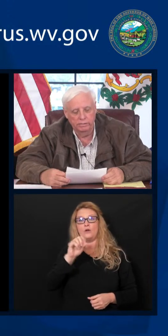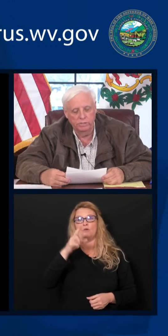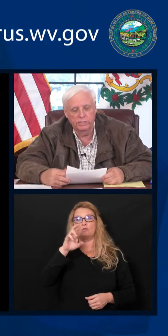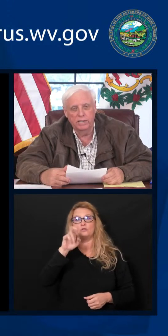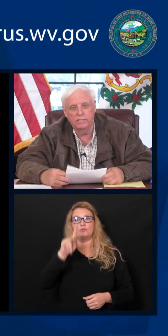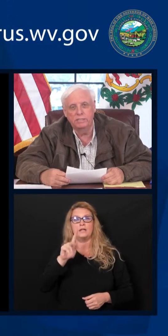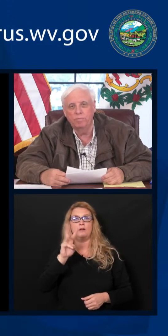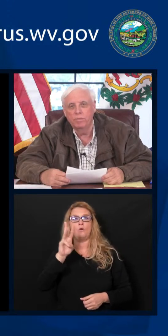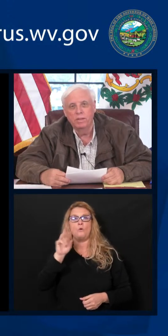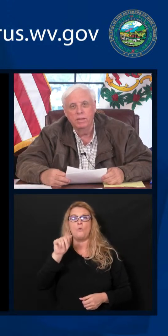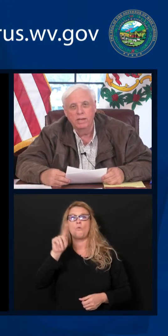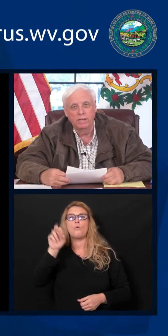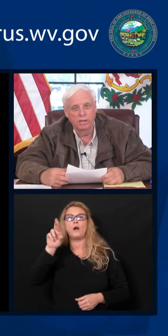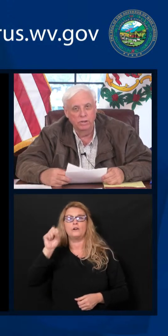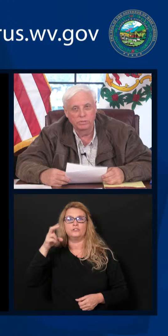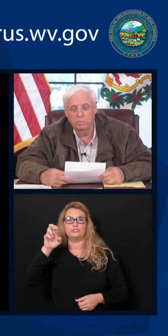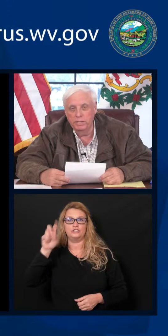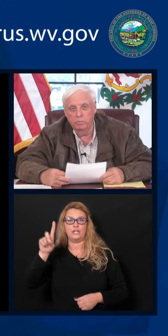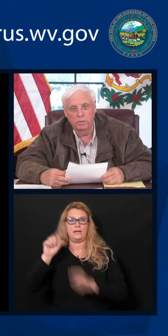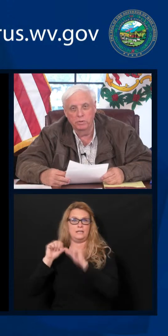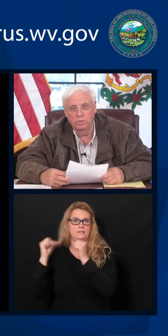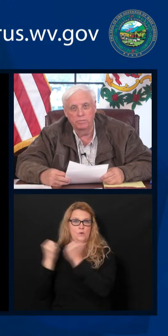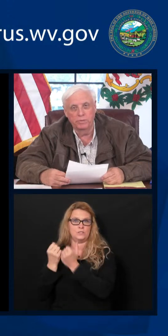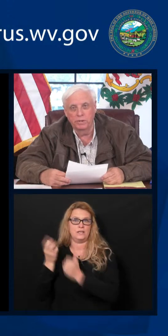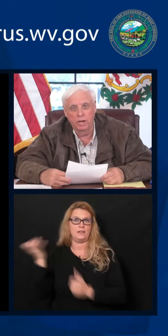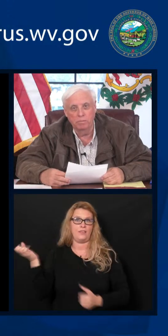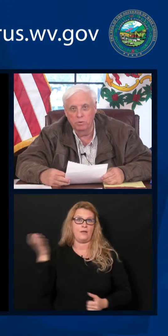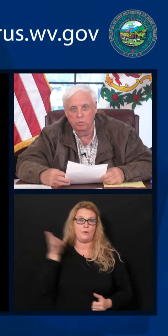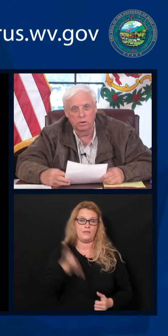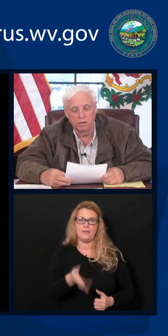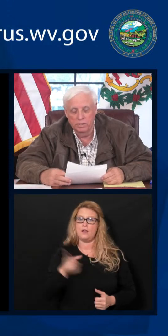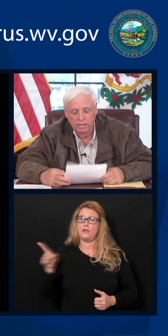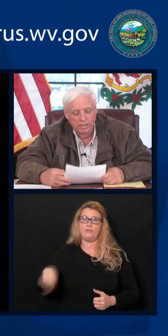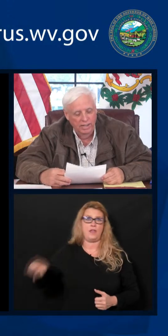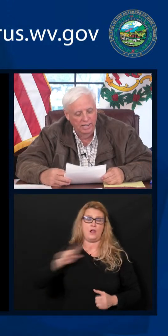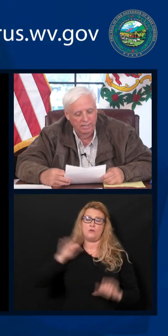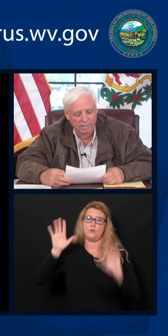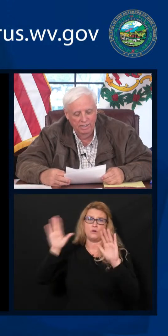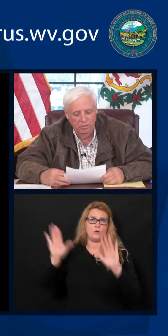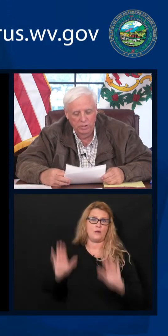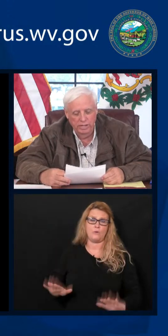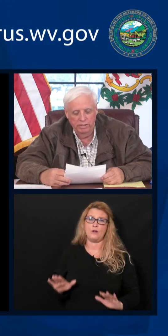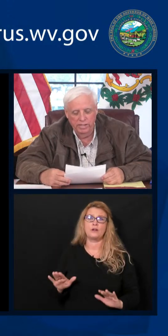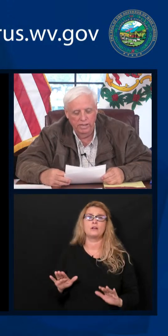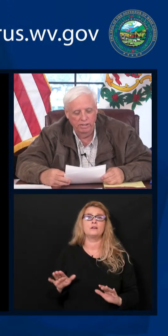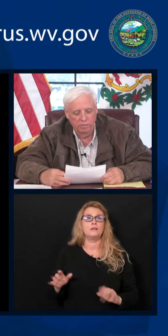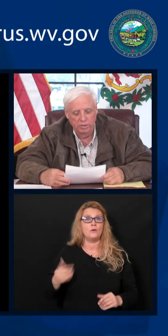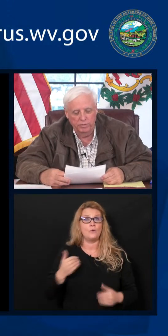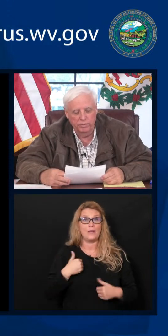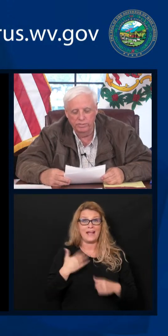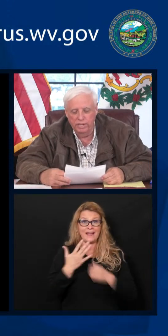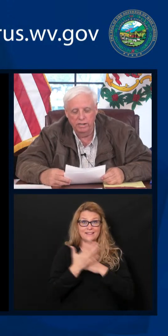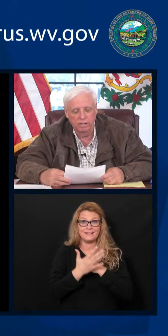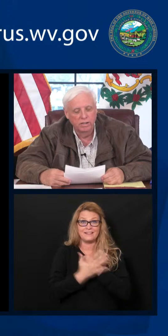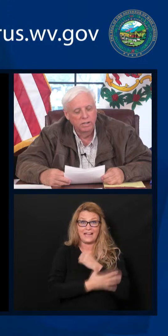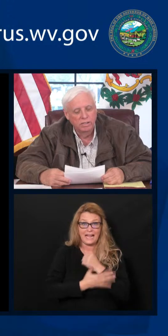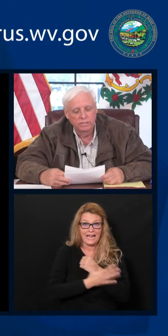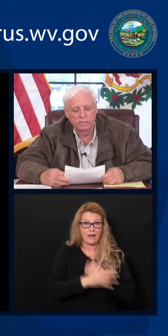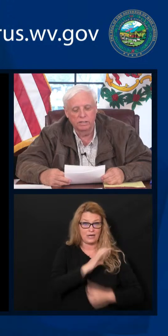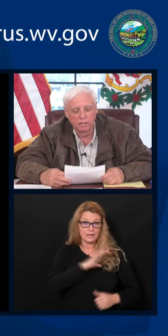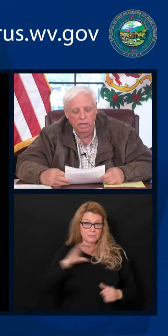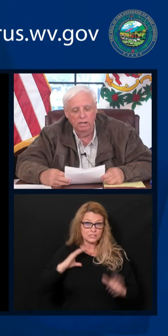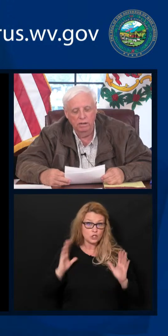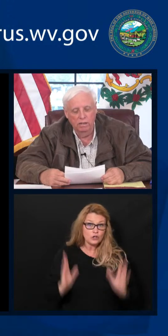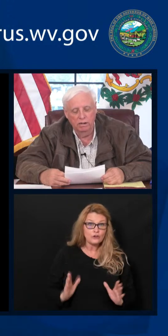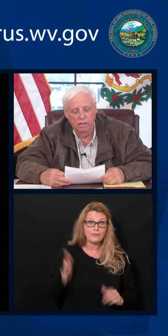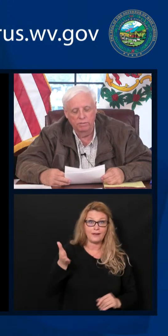Watershed Association. And those men were doing phenomenal work. And we had the county commissioners there. Just